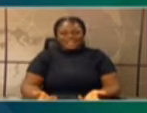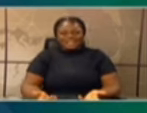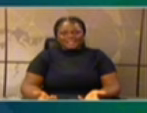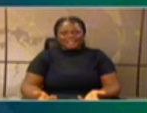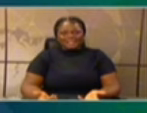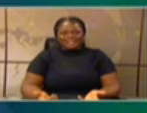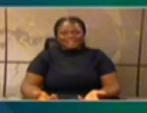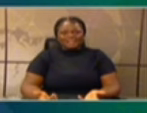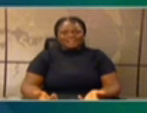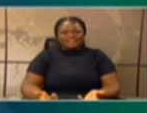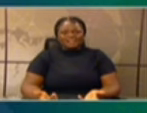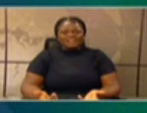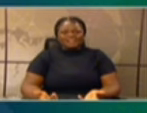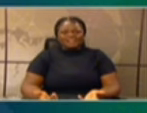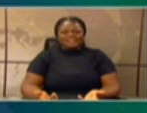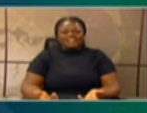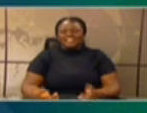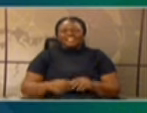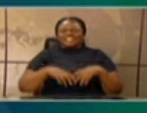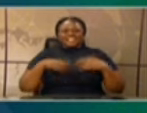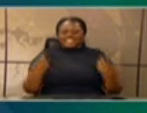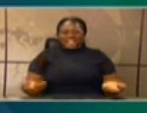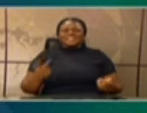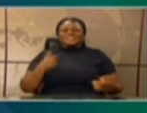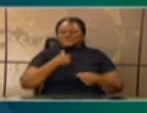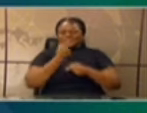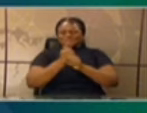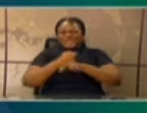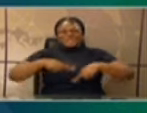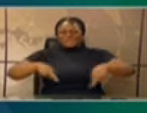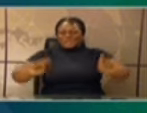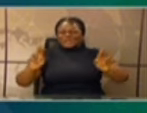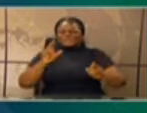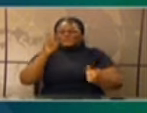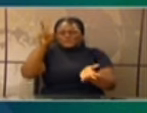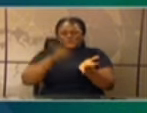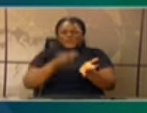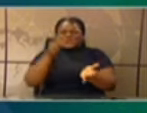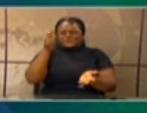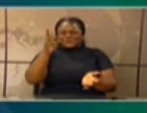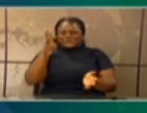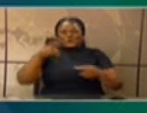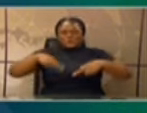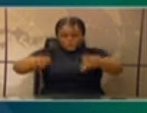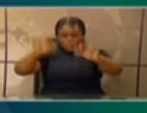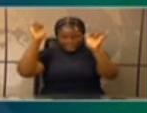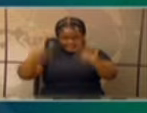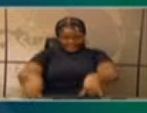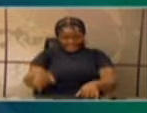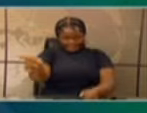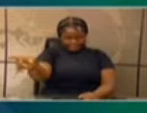name? Eh, yeah, coin, it's a Ghana. 2024 demonstration road.